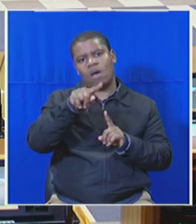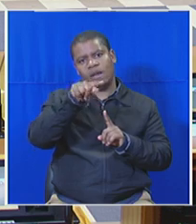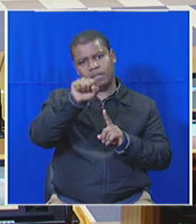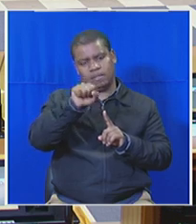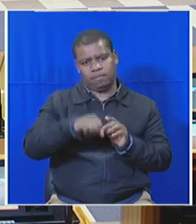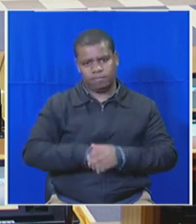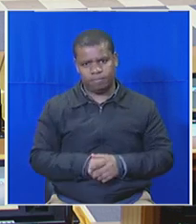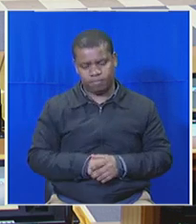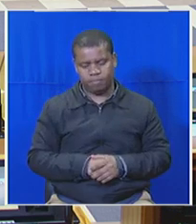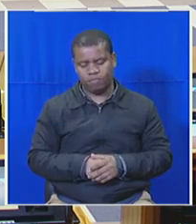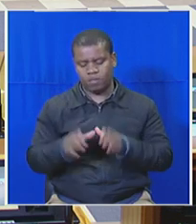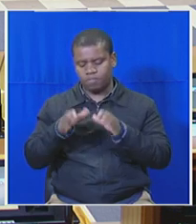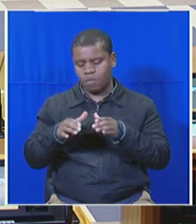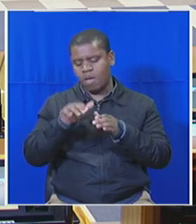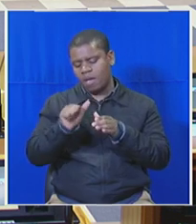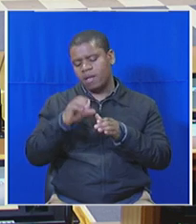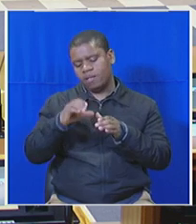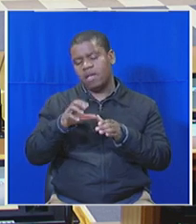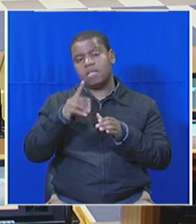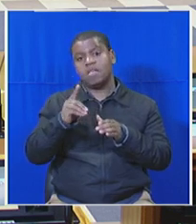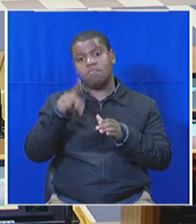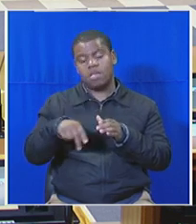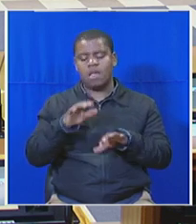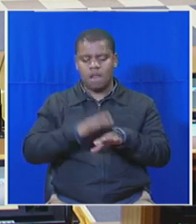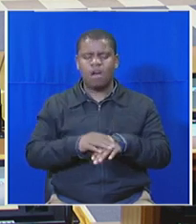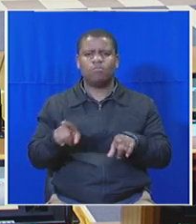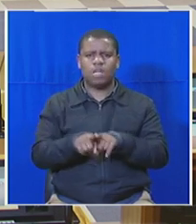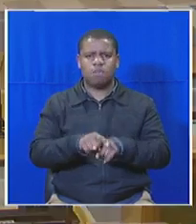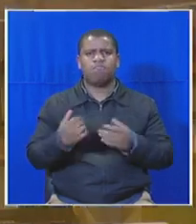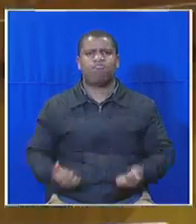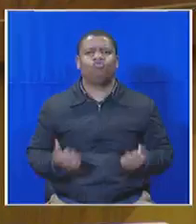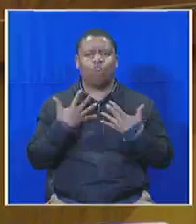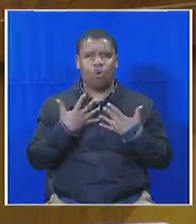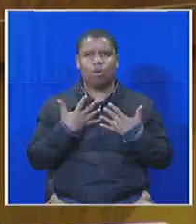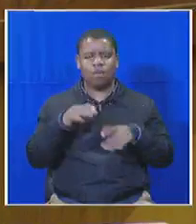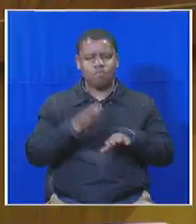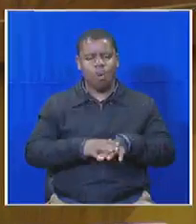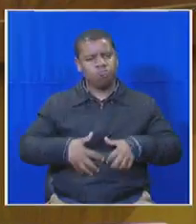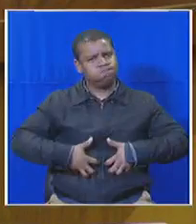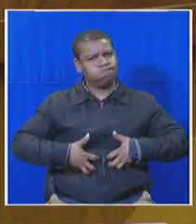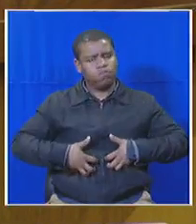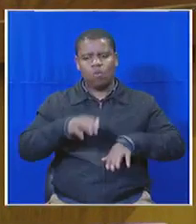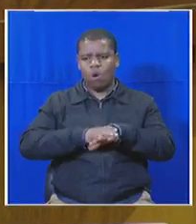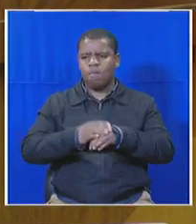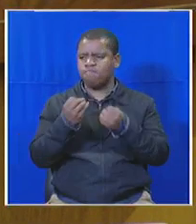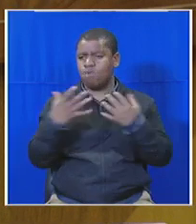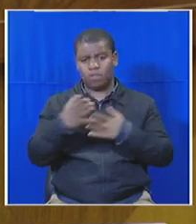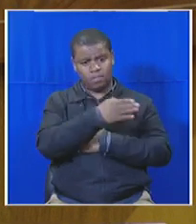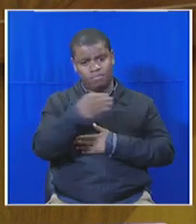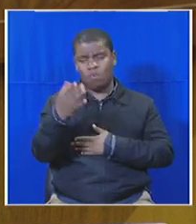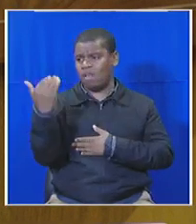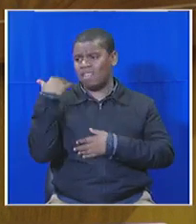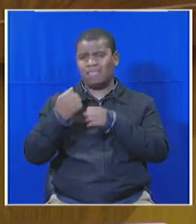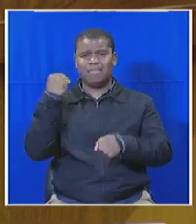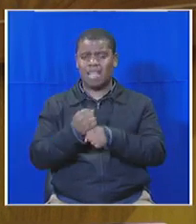Chairperson, the ACDP shares the sense of shock and outrage felt about the high number of police officers killed this last year.